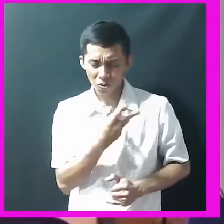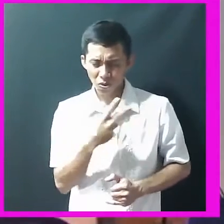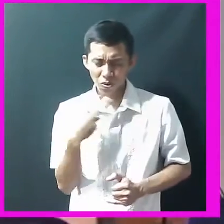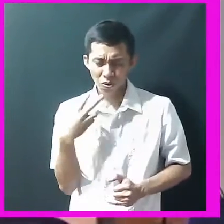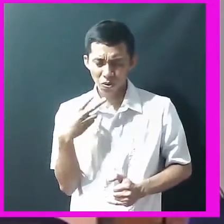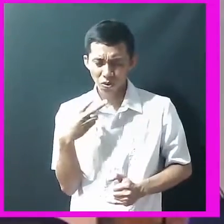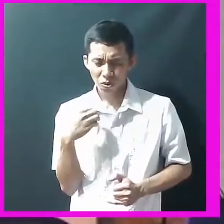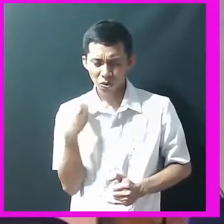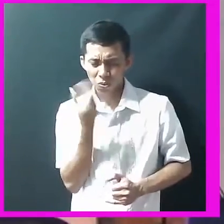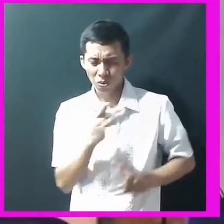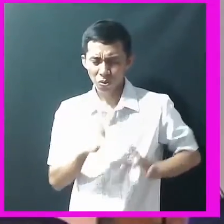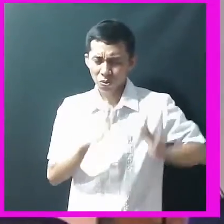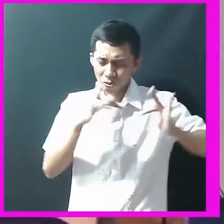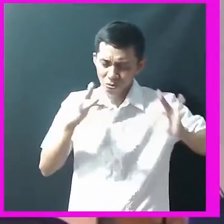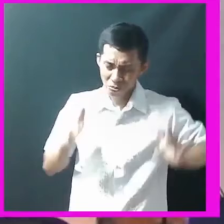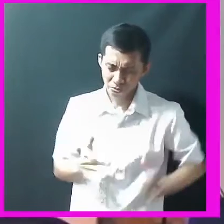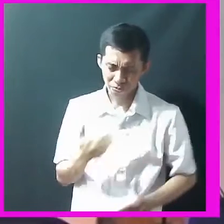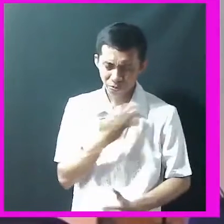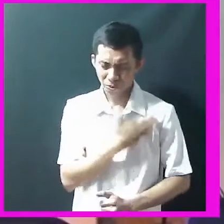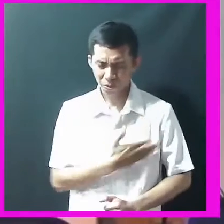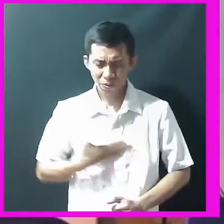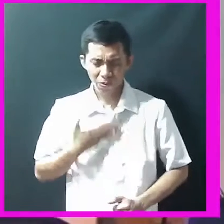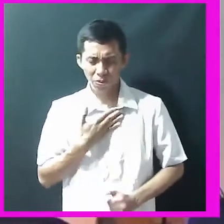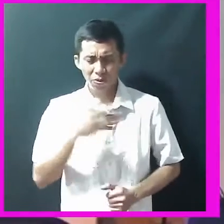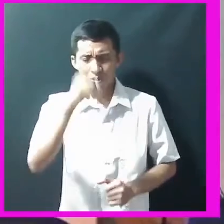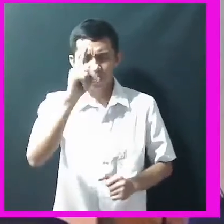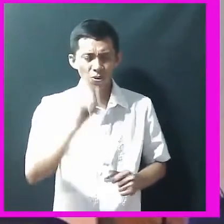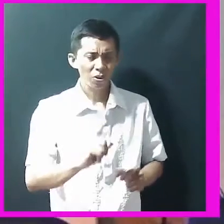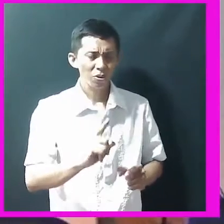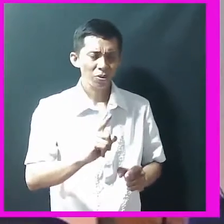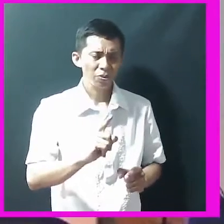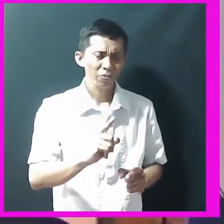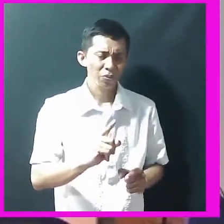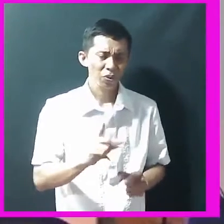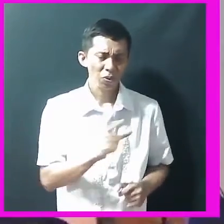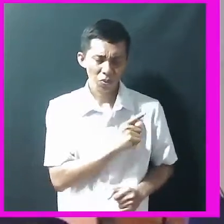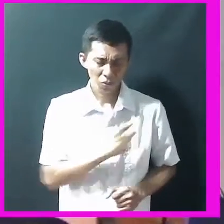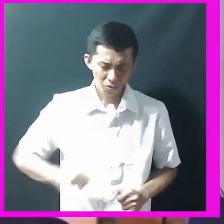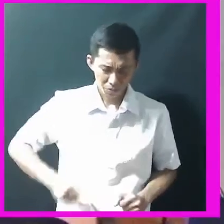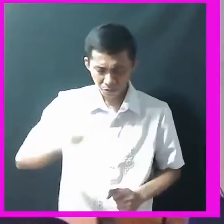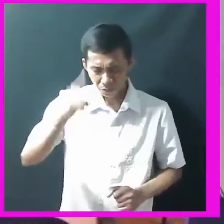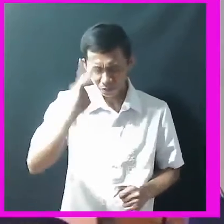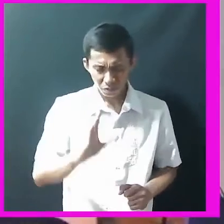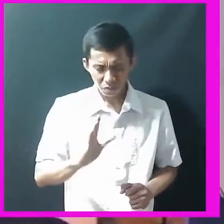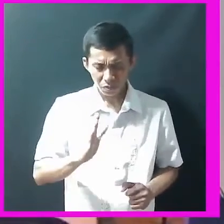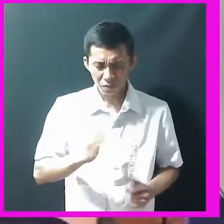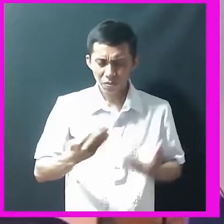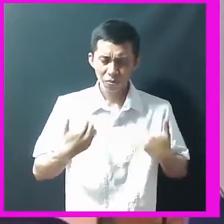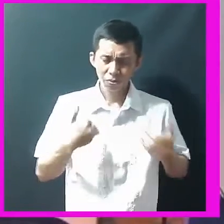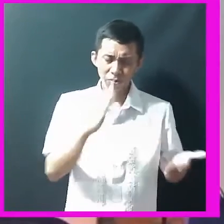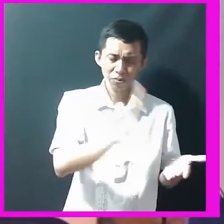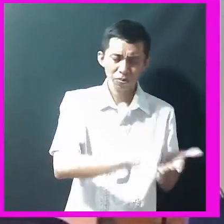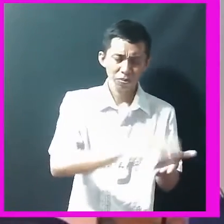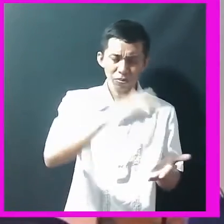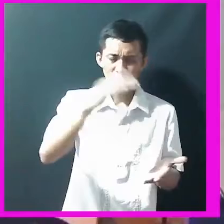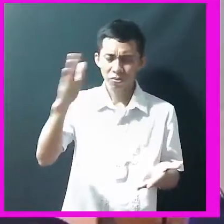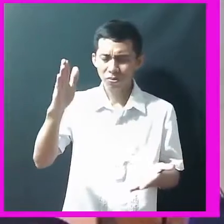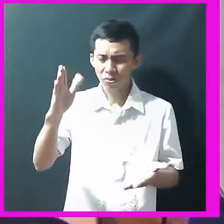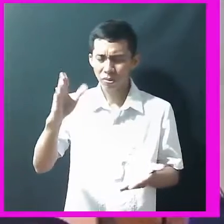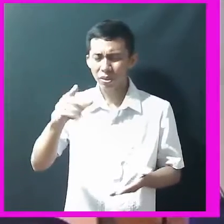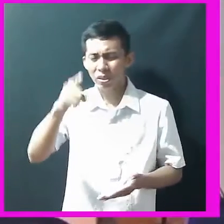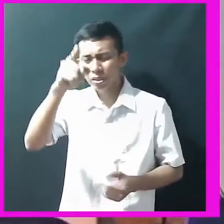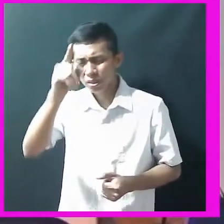ang amo pagampo, nga sa gihapon, ikaw, Lord God, ang mapataliwala. O gani man, Lord God, nga ikaw unta, maugyud